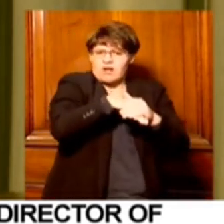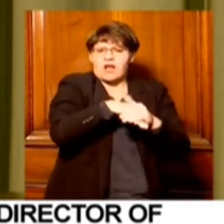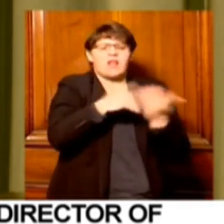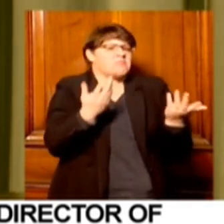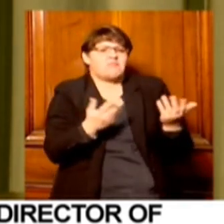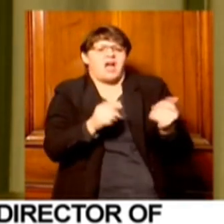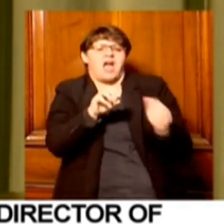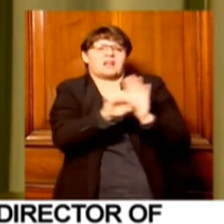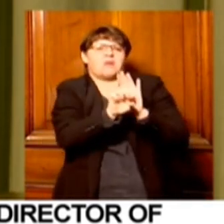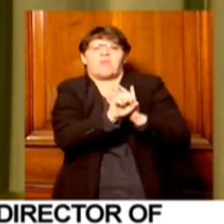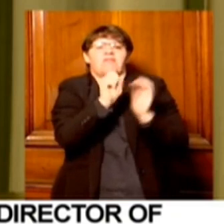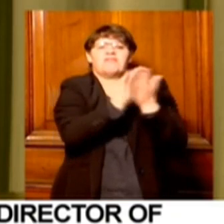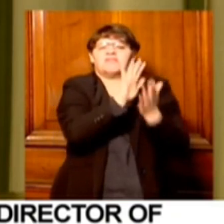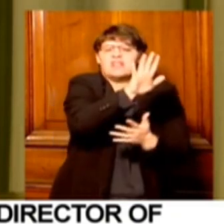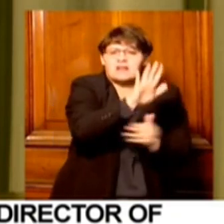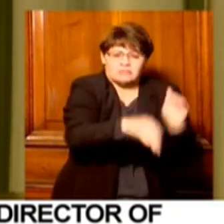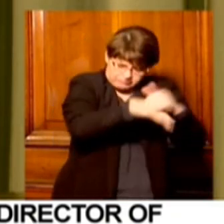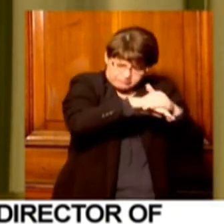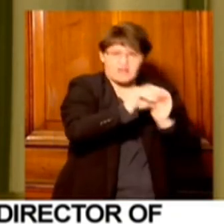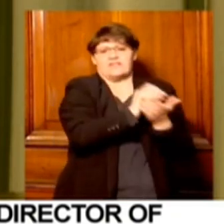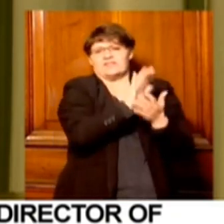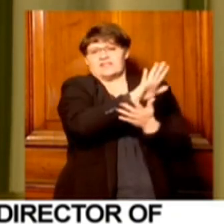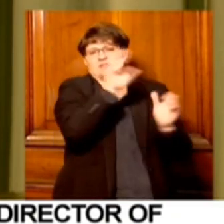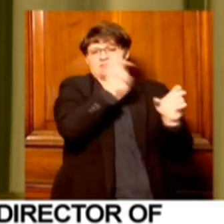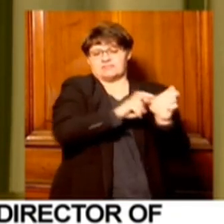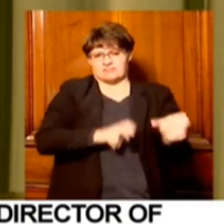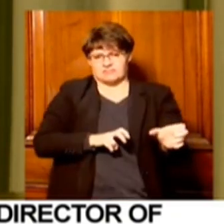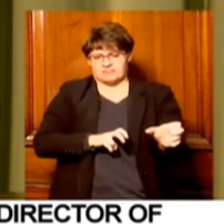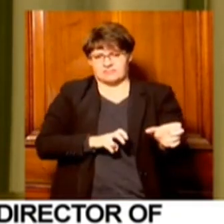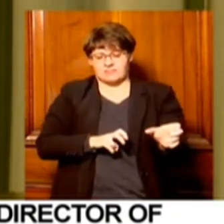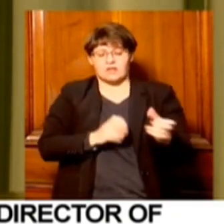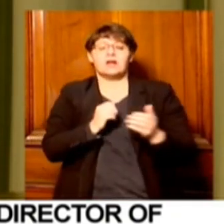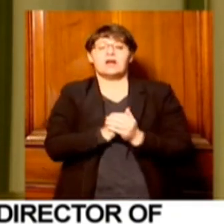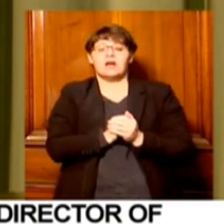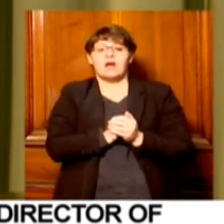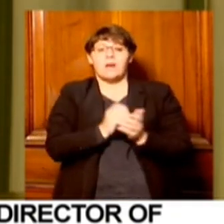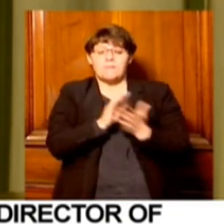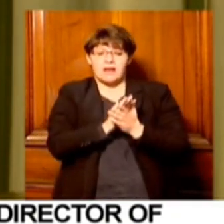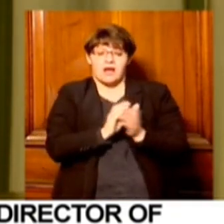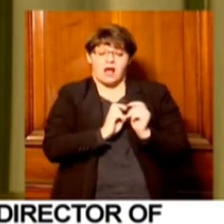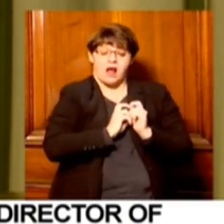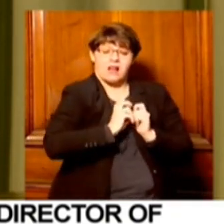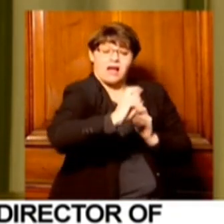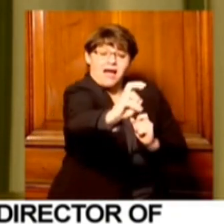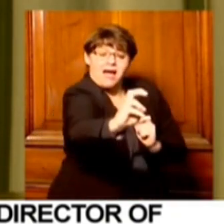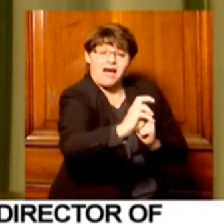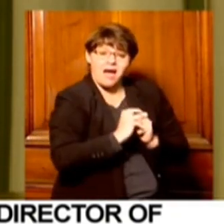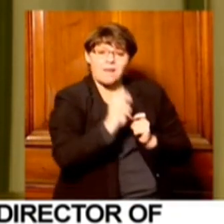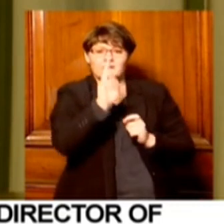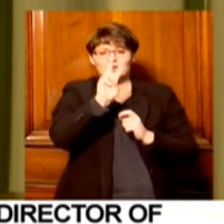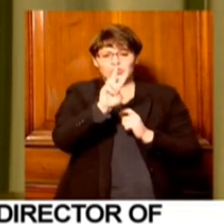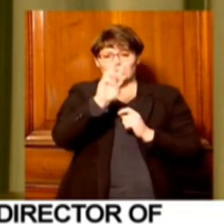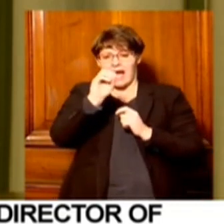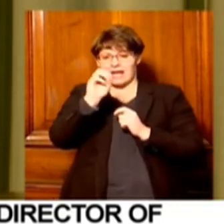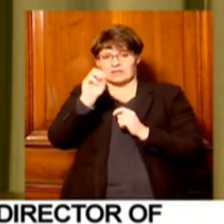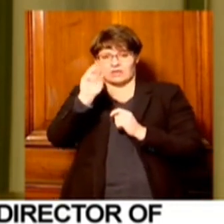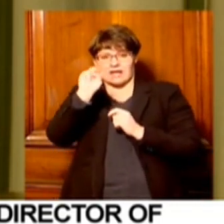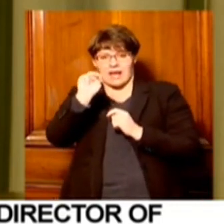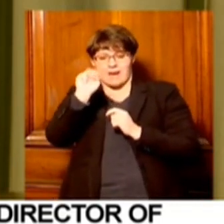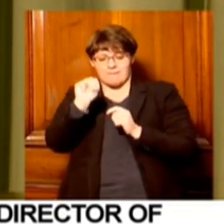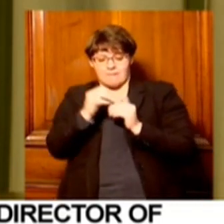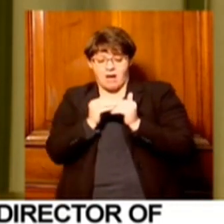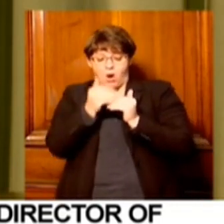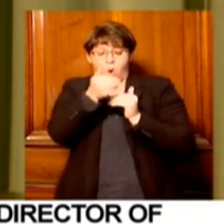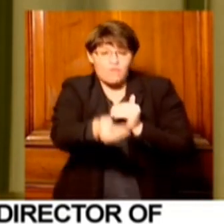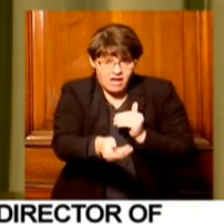travel. Long-distance travel refers to any trip that is 200 kilometers or longer.